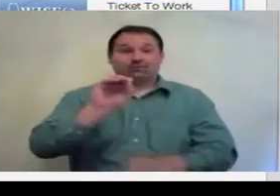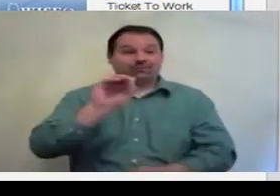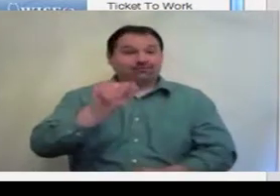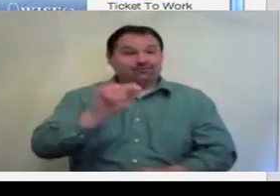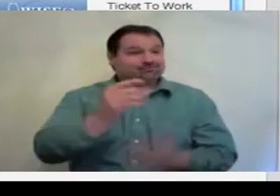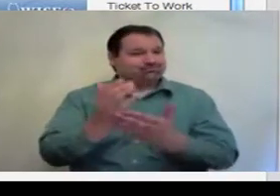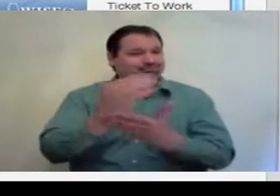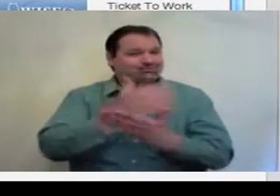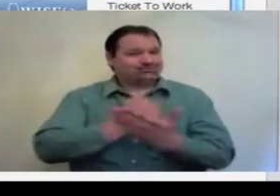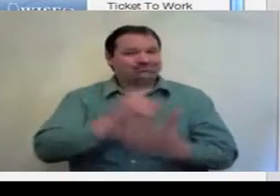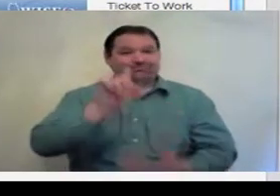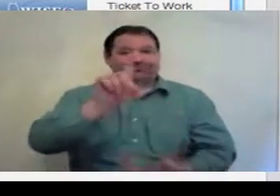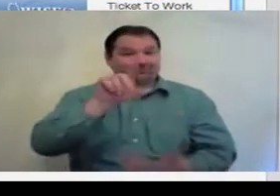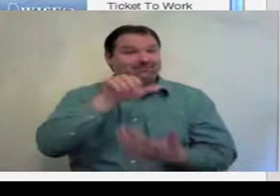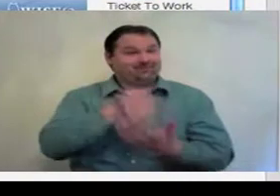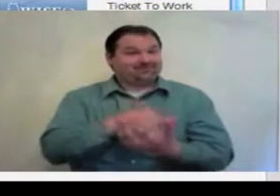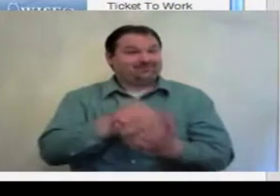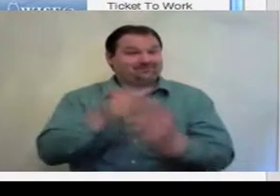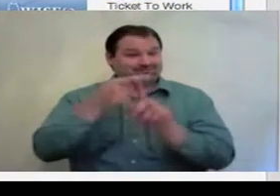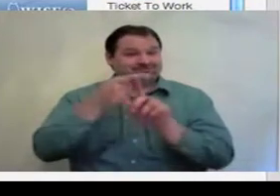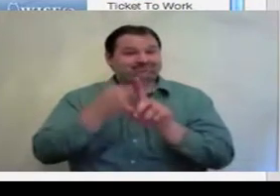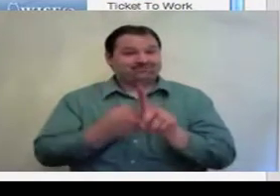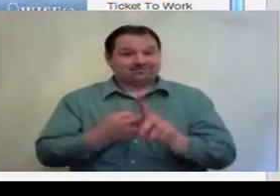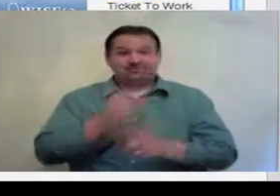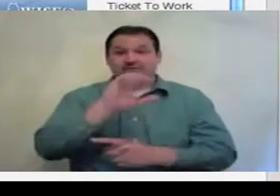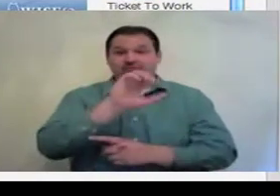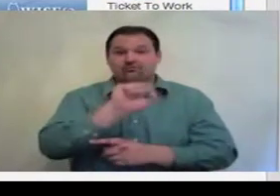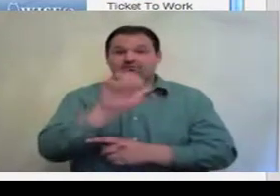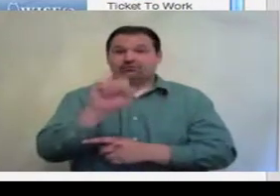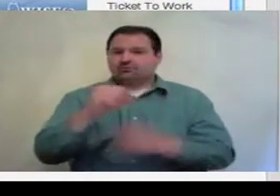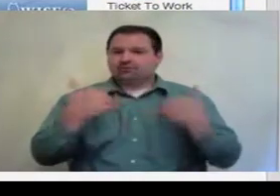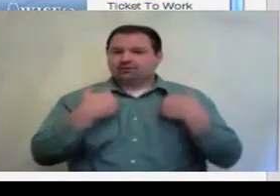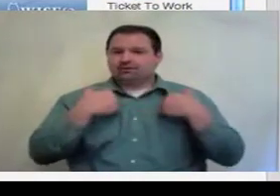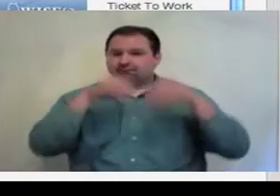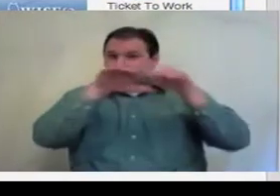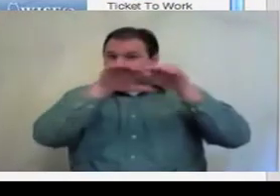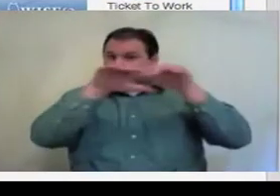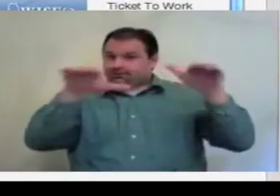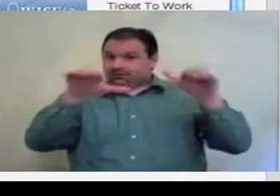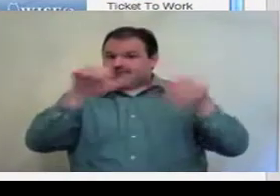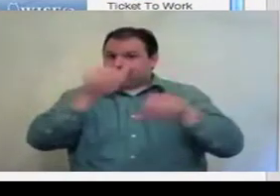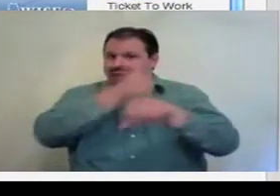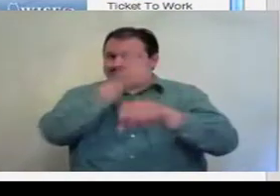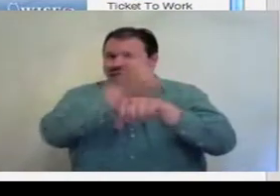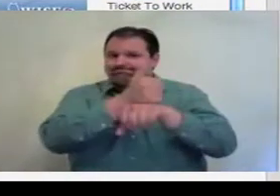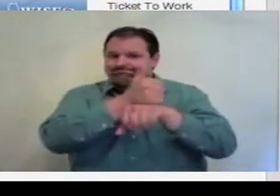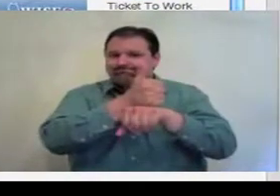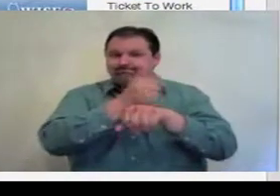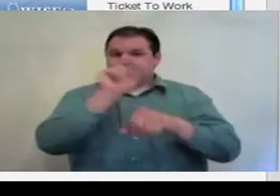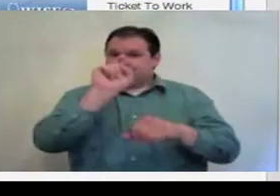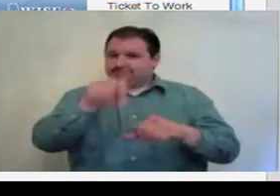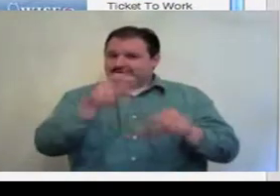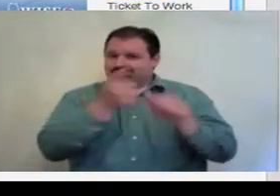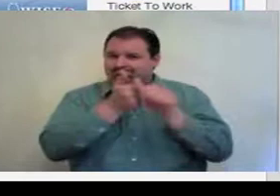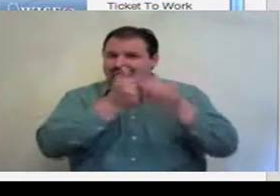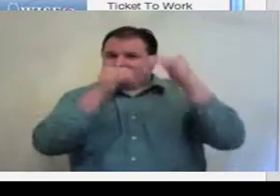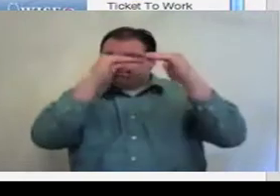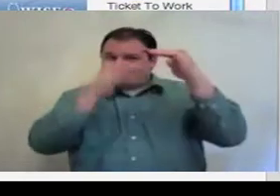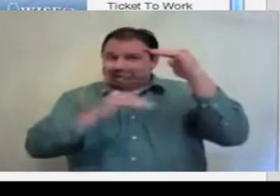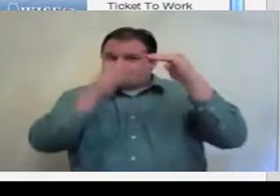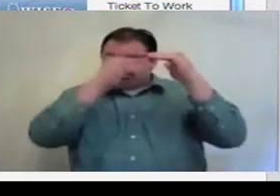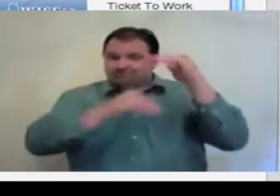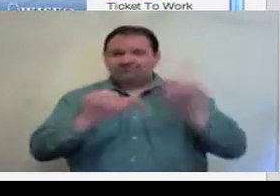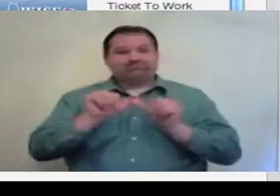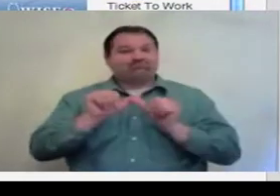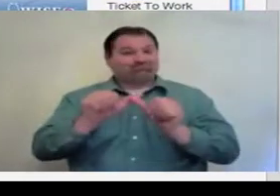working overtime and you earn $1,000. Social Security has set a level of money that if you earn under, you'll continue